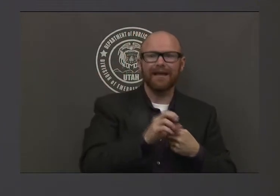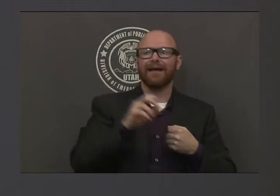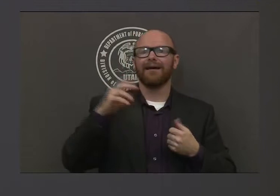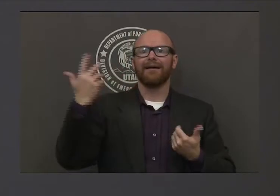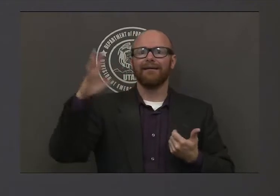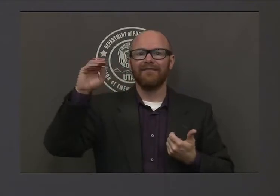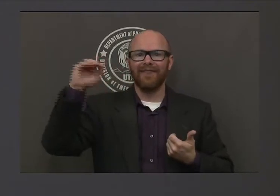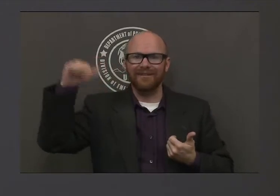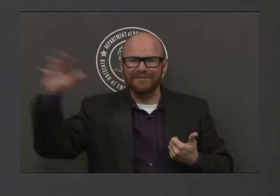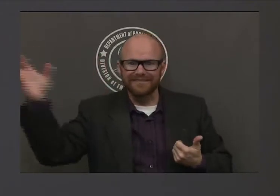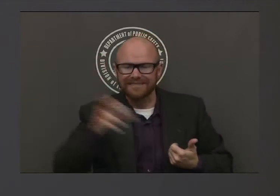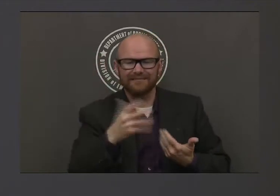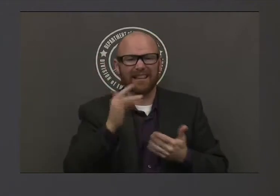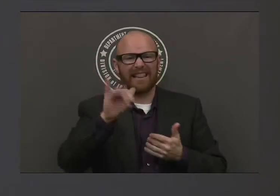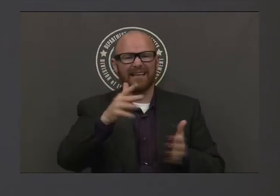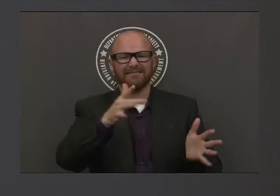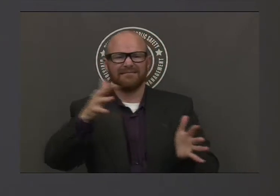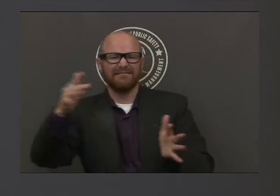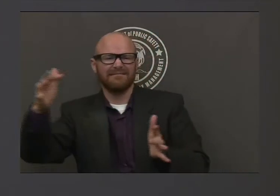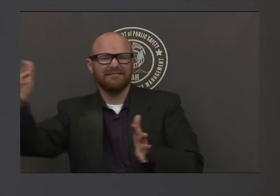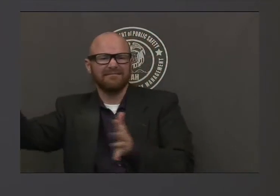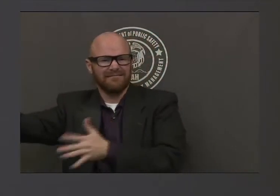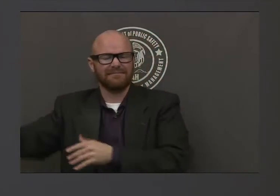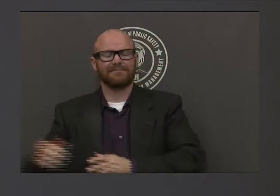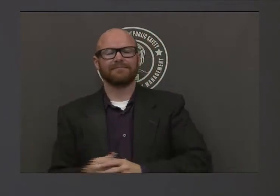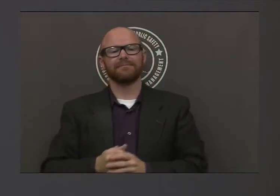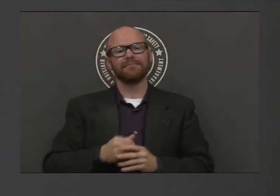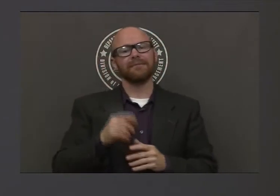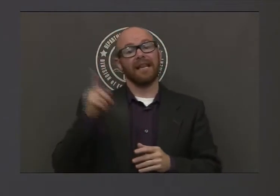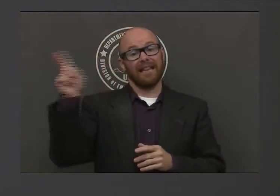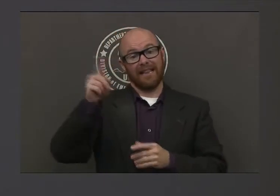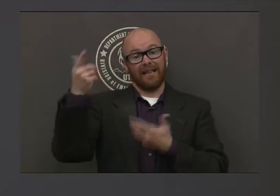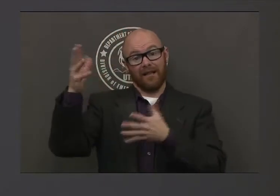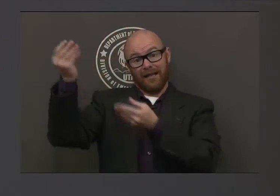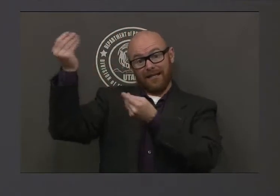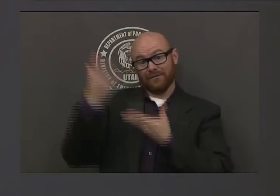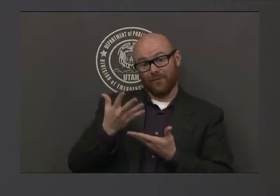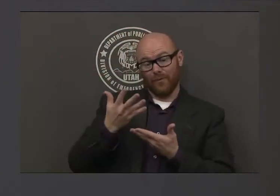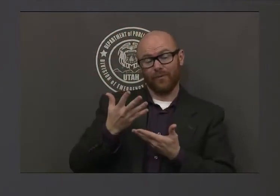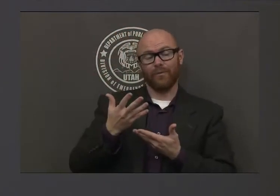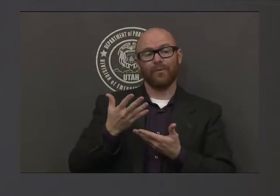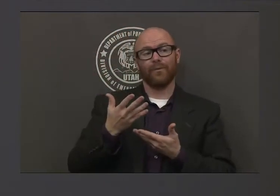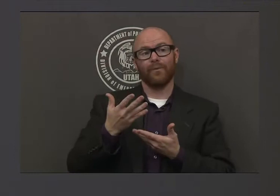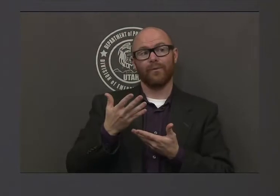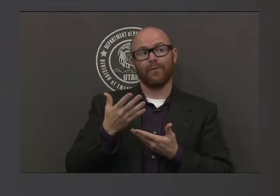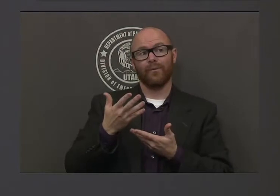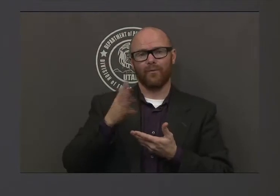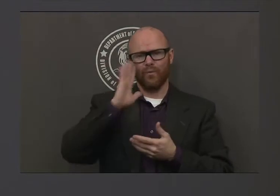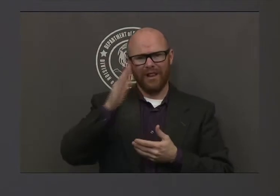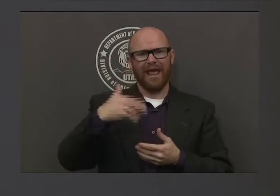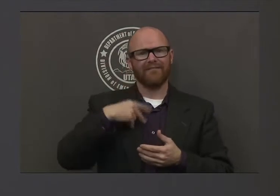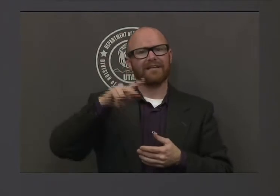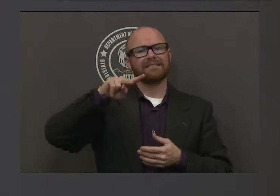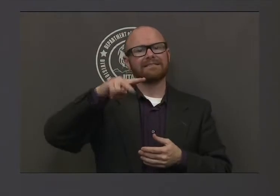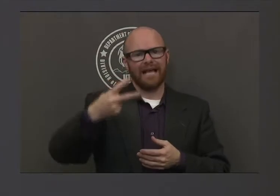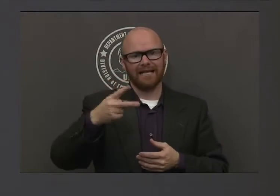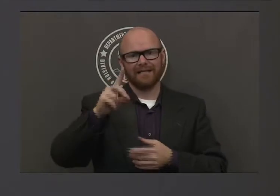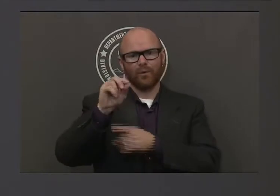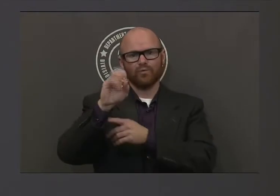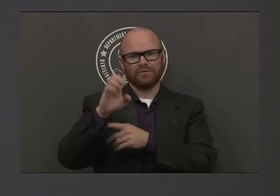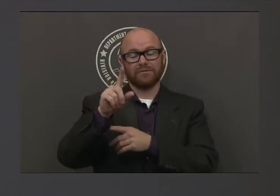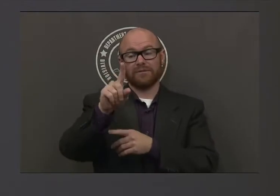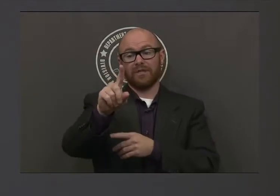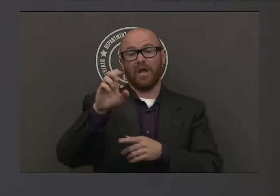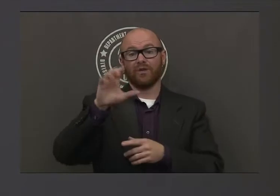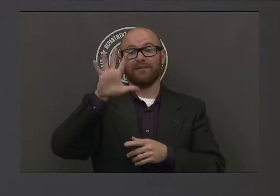I think part of it too is they've also assured us that there'll be the second dose, another